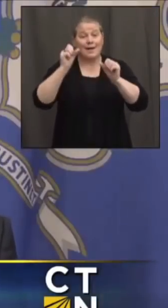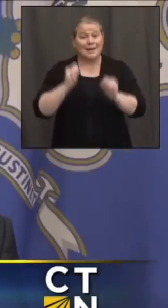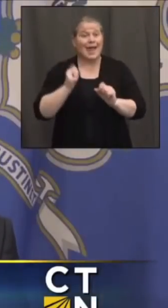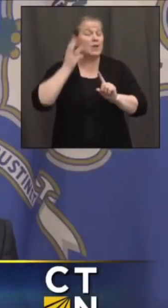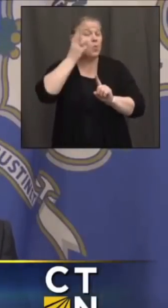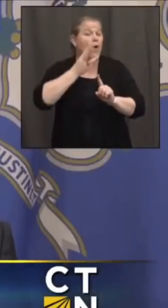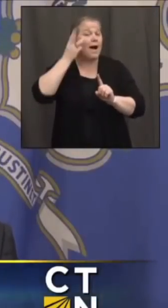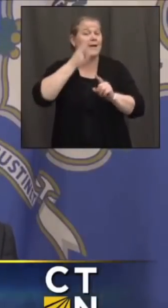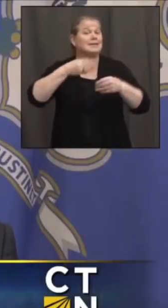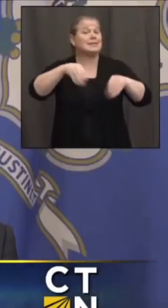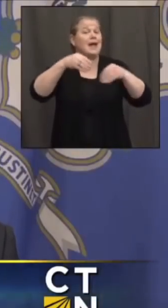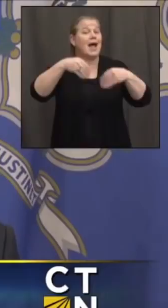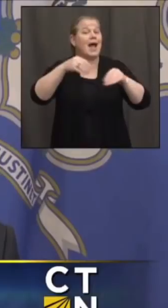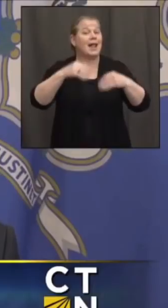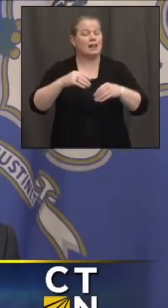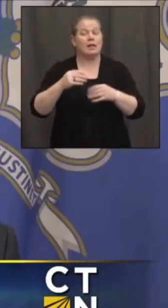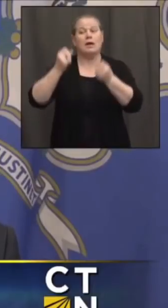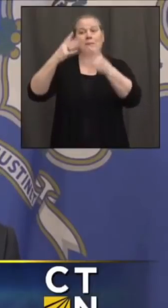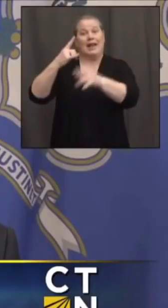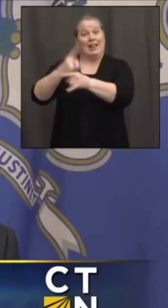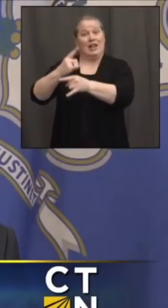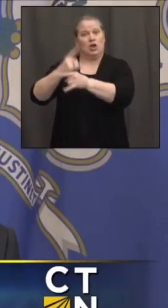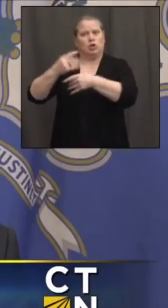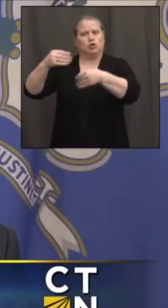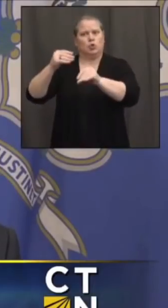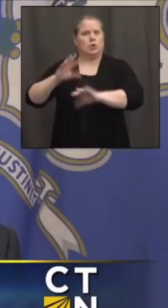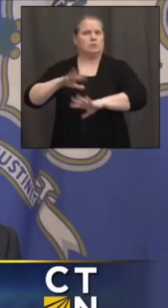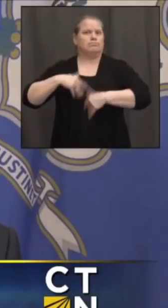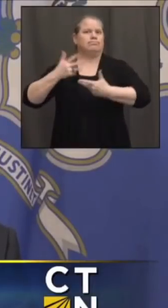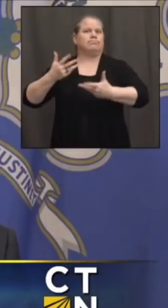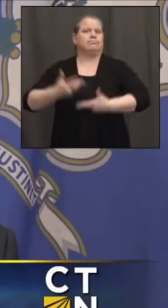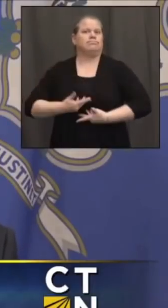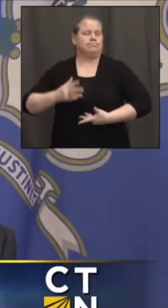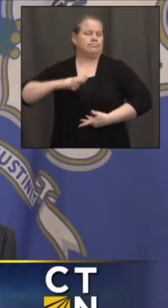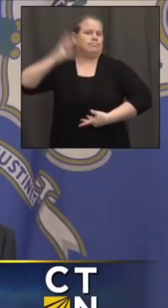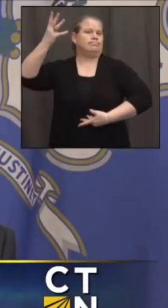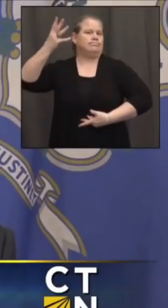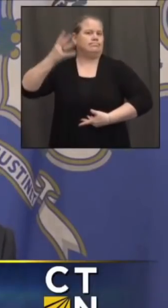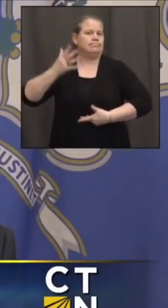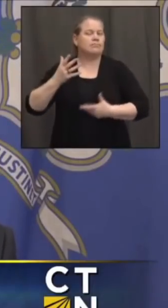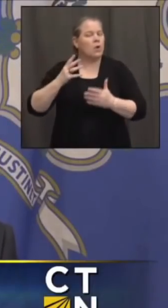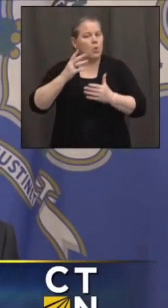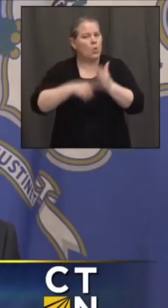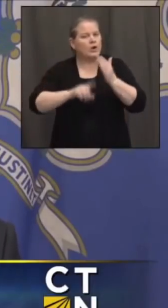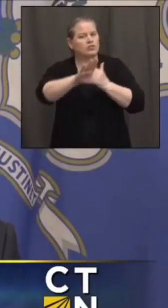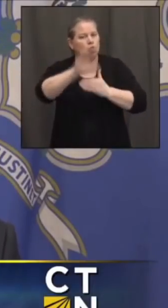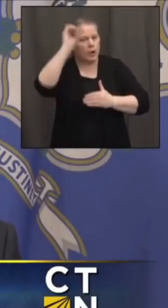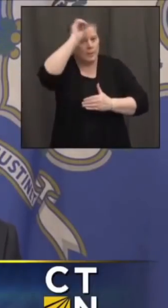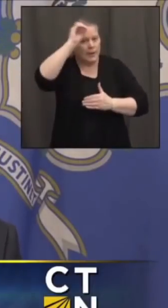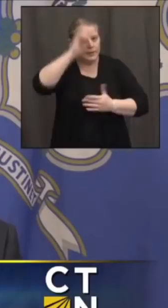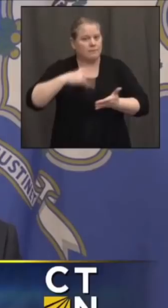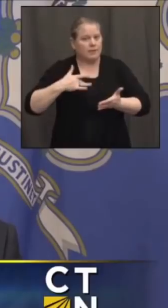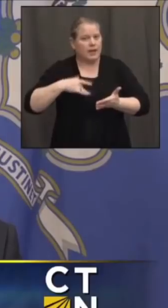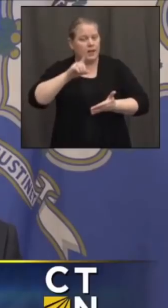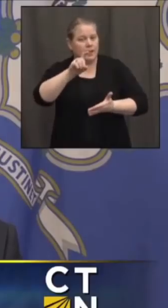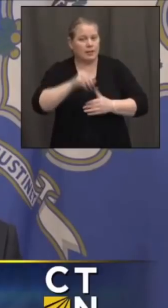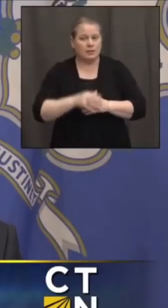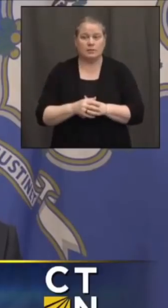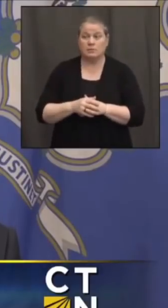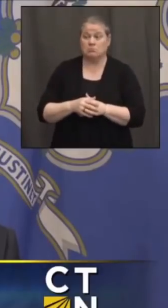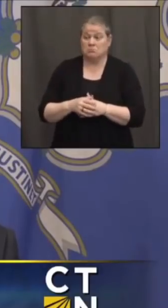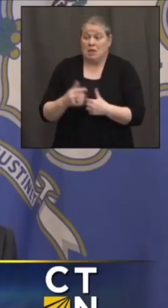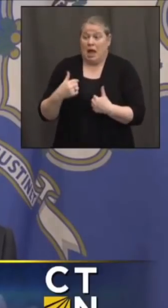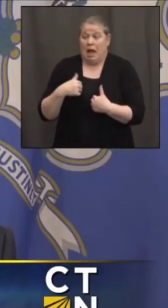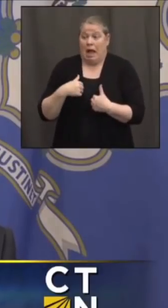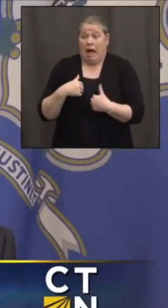ahead of that some time ago. I was with one of our local wineries, made in Connecticut. I loved